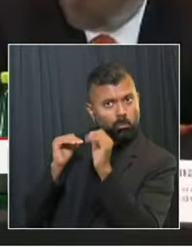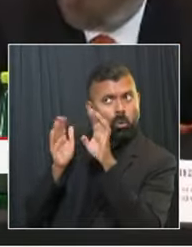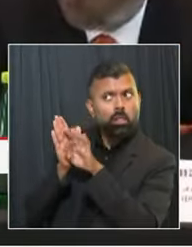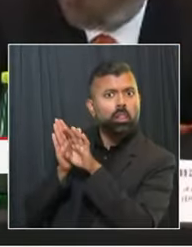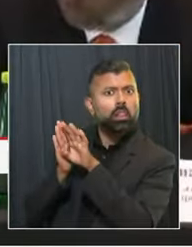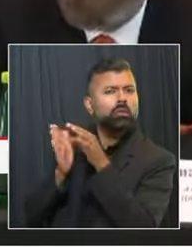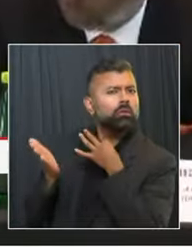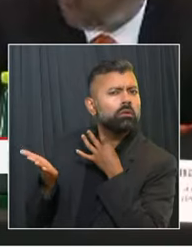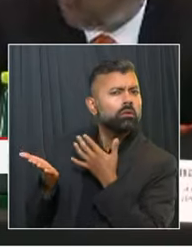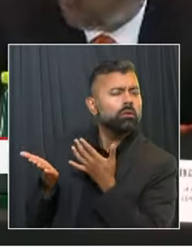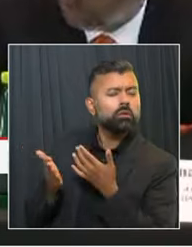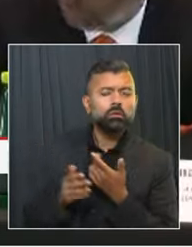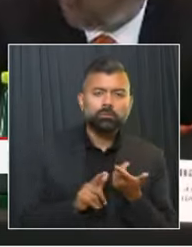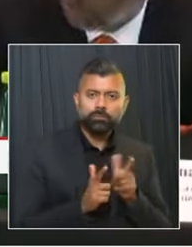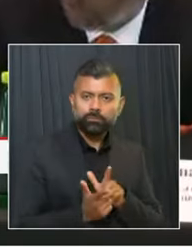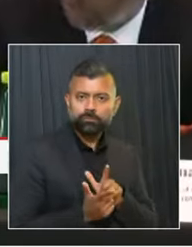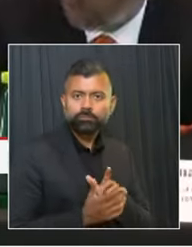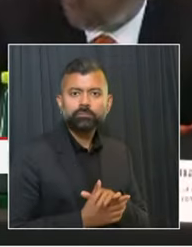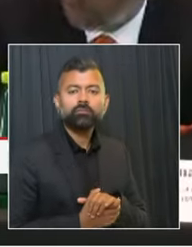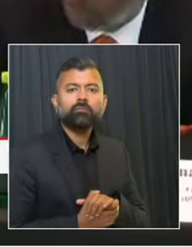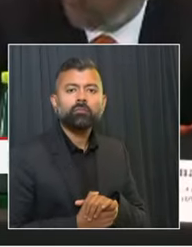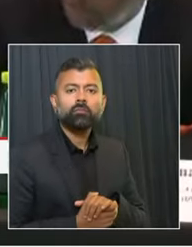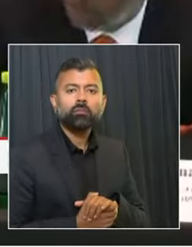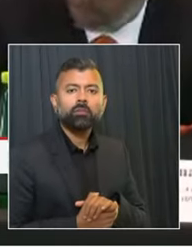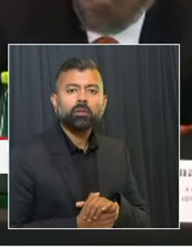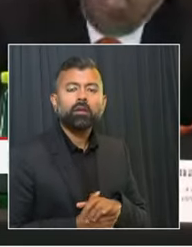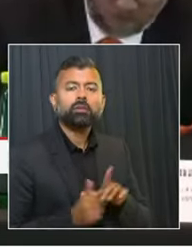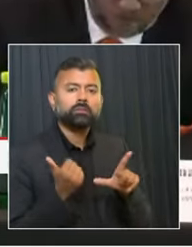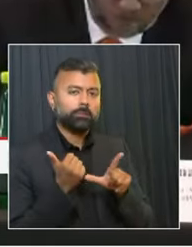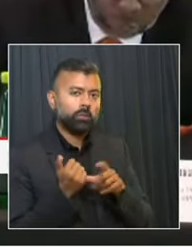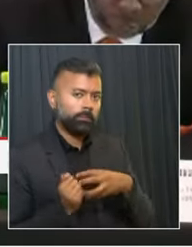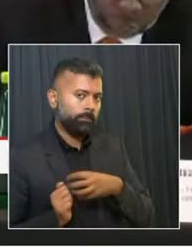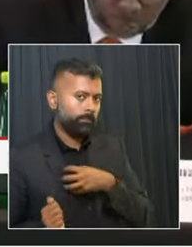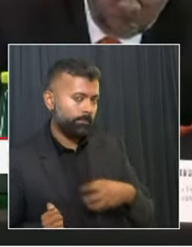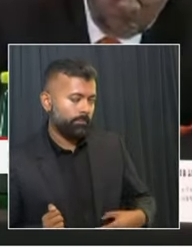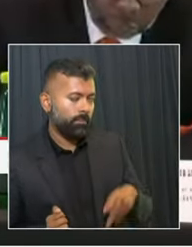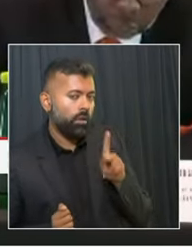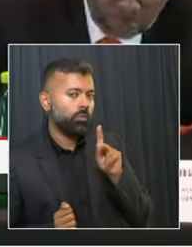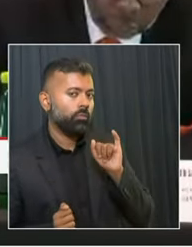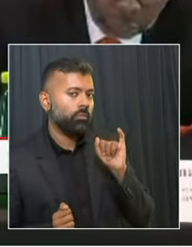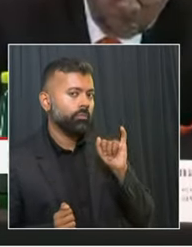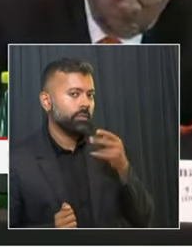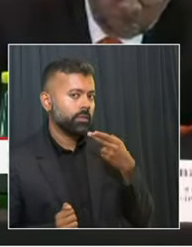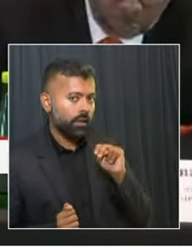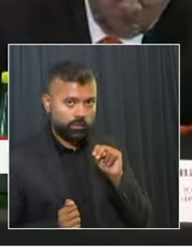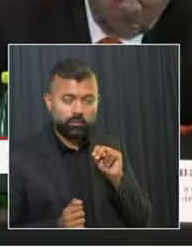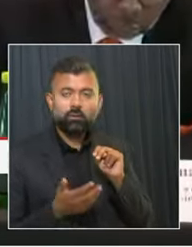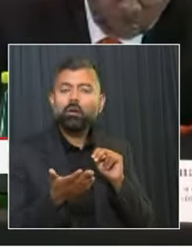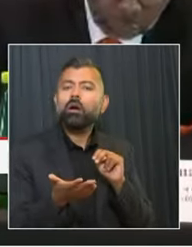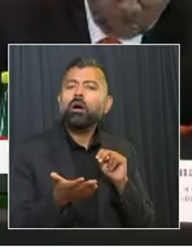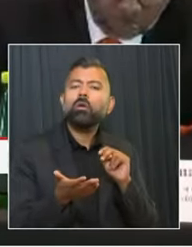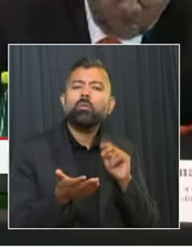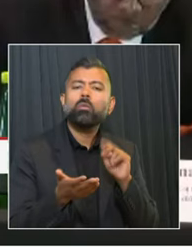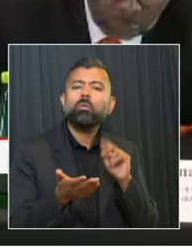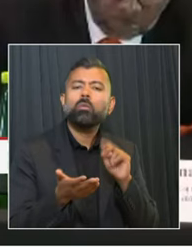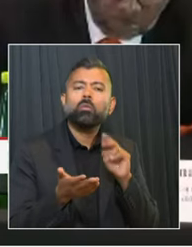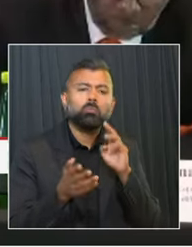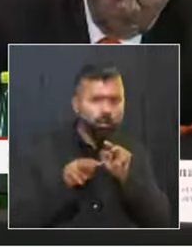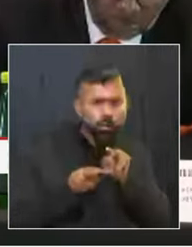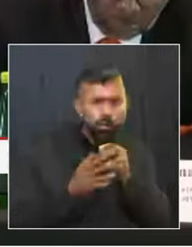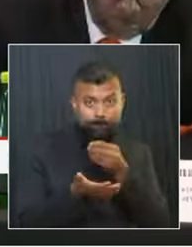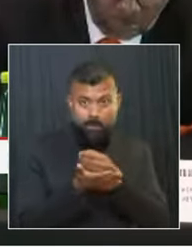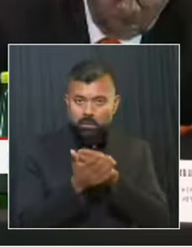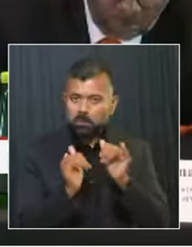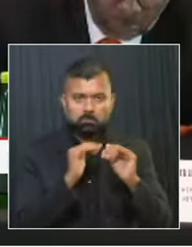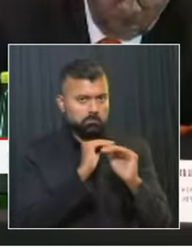funding training that's available to all teachers. So we do not have the money for the stipends in the budget which we had this